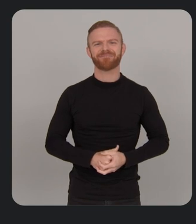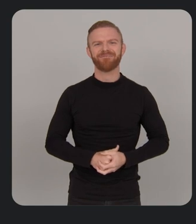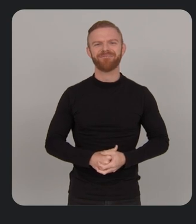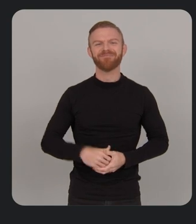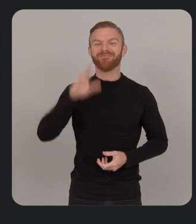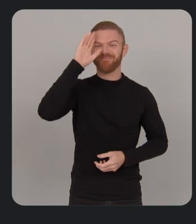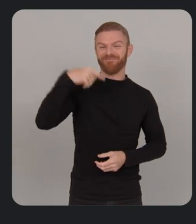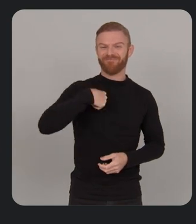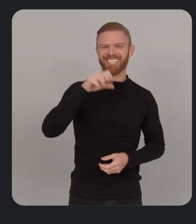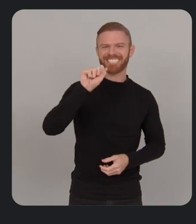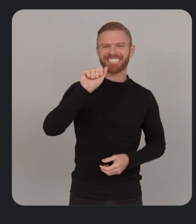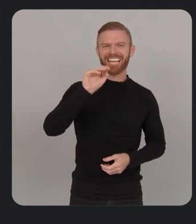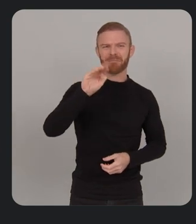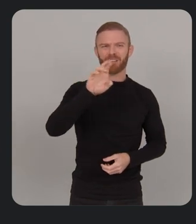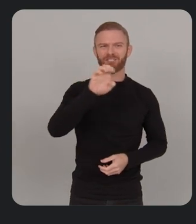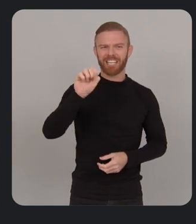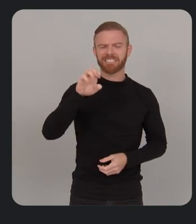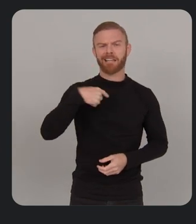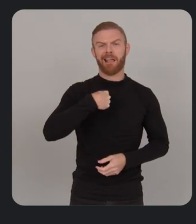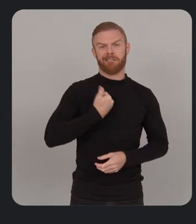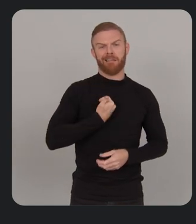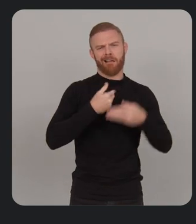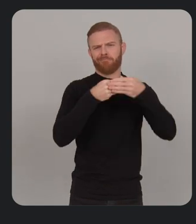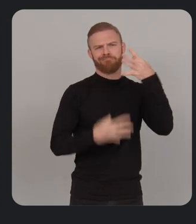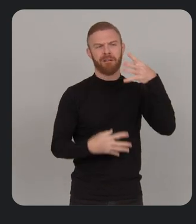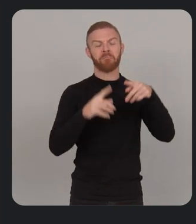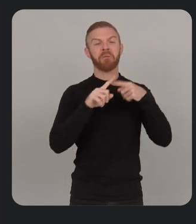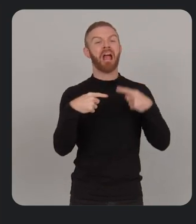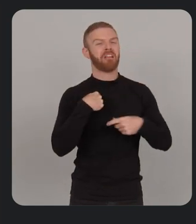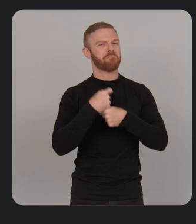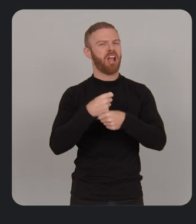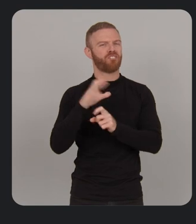My name is Sam Rees, and among many other things, I make crafts.